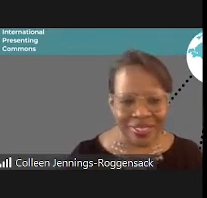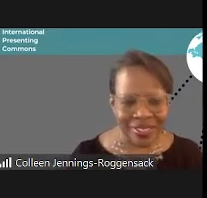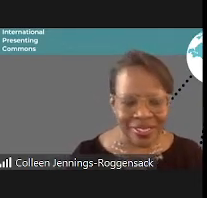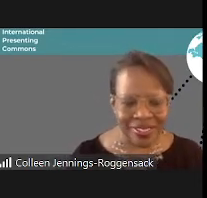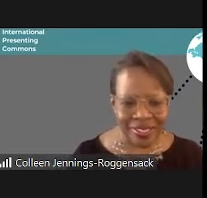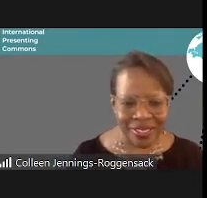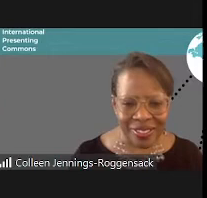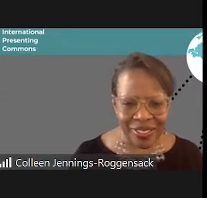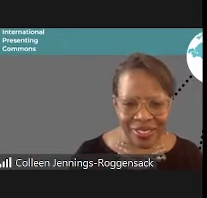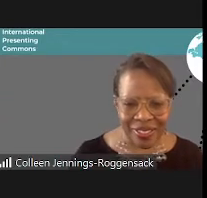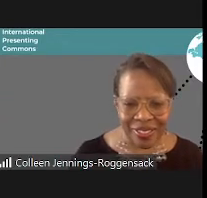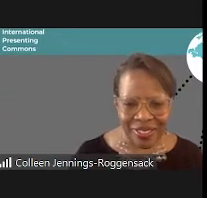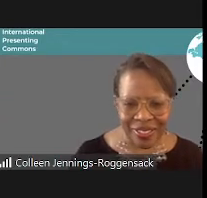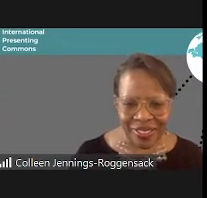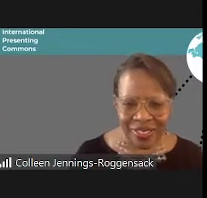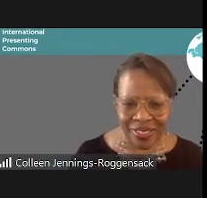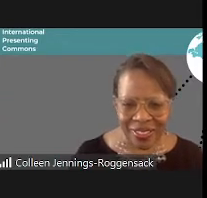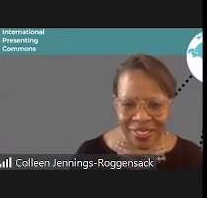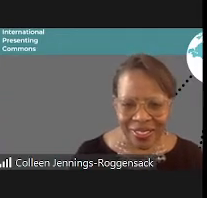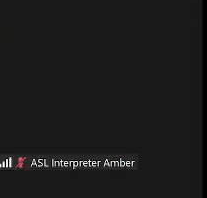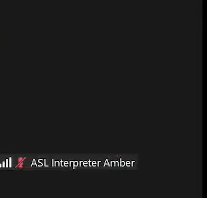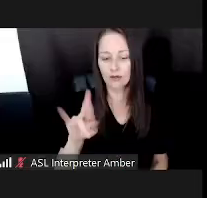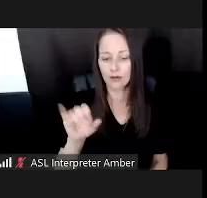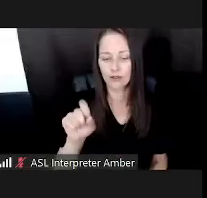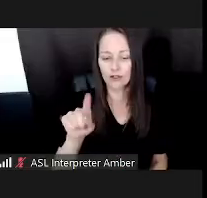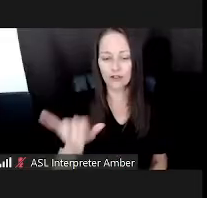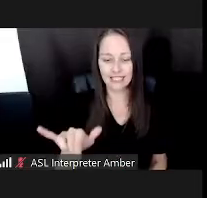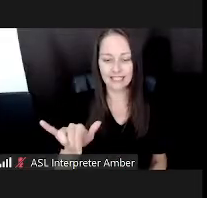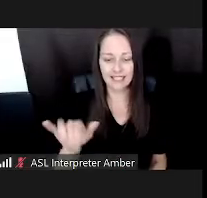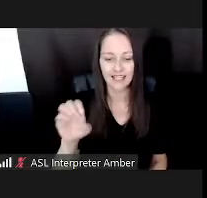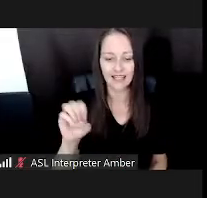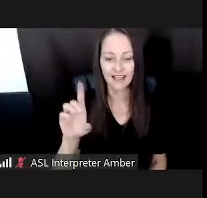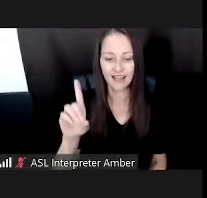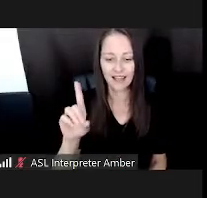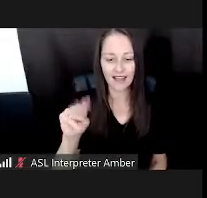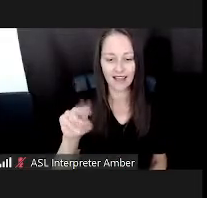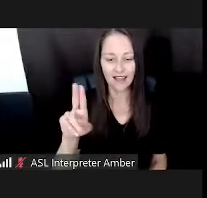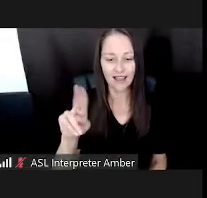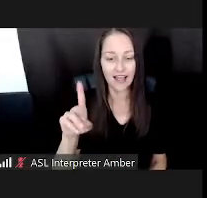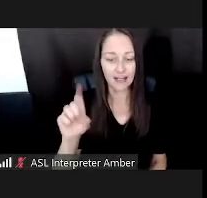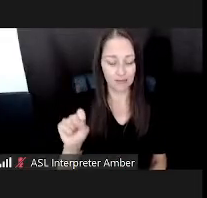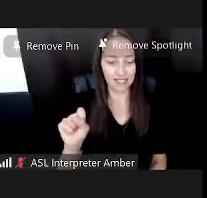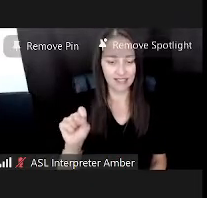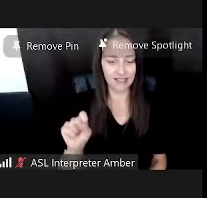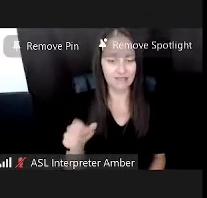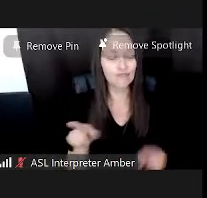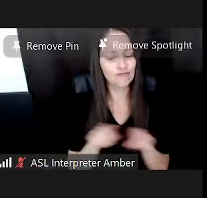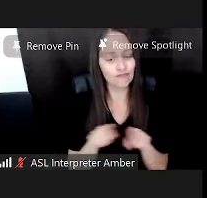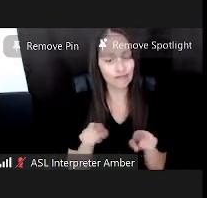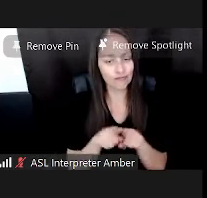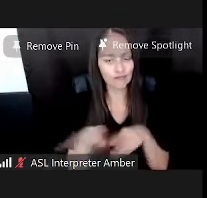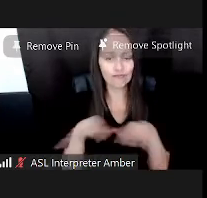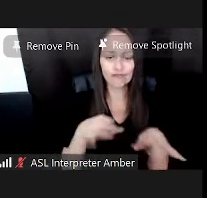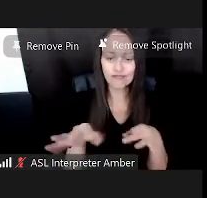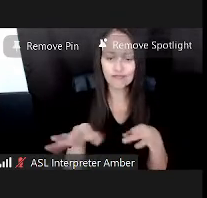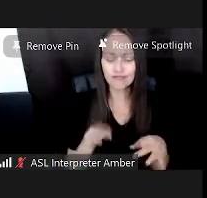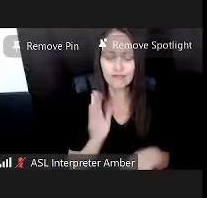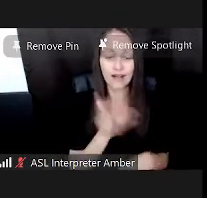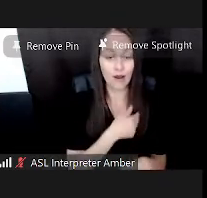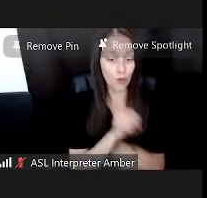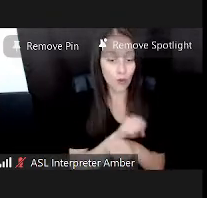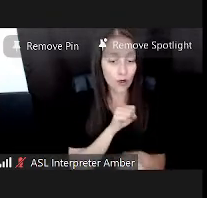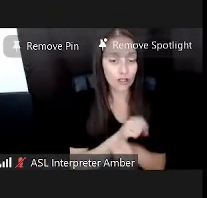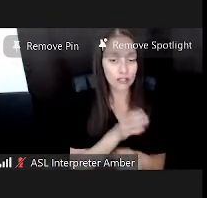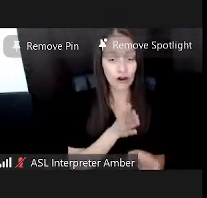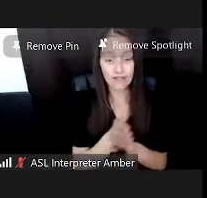Edmonds, and also to be able to talk a little bit about this work, about where our field is and what's happening both in our country